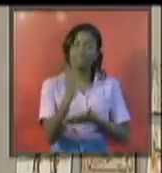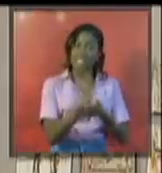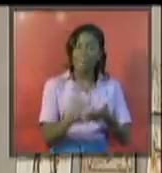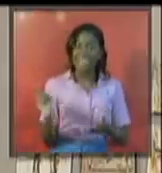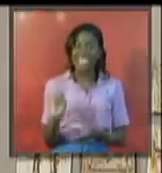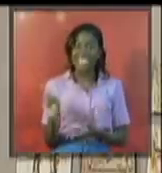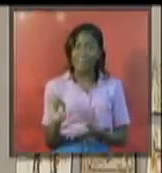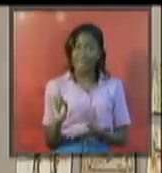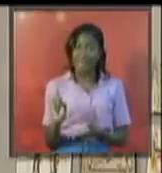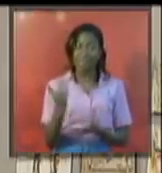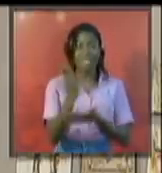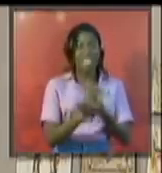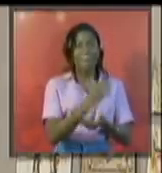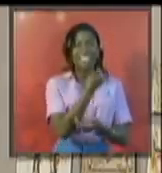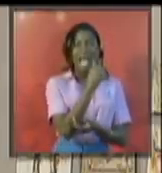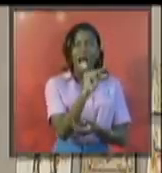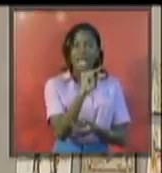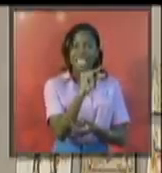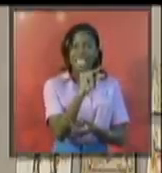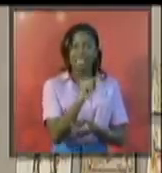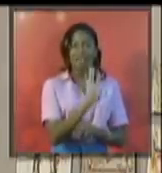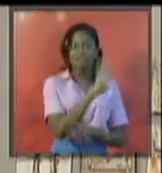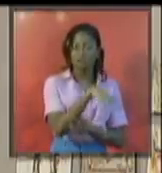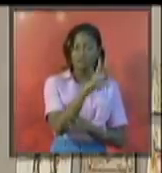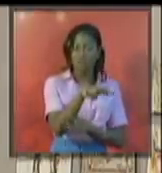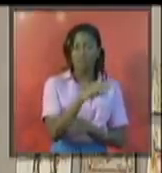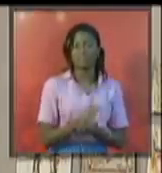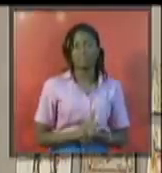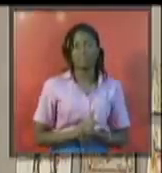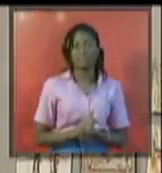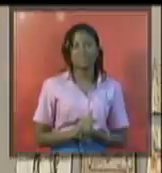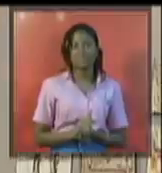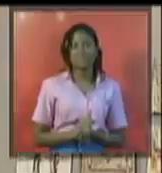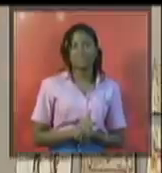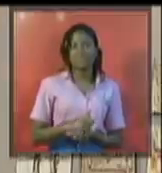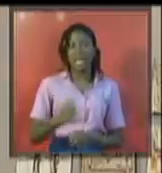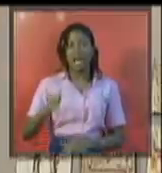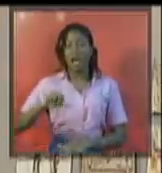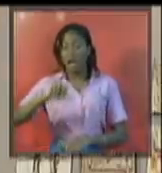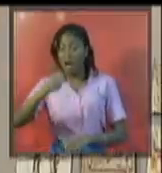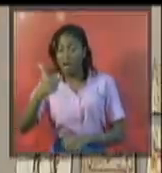53, UE St. Augustine at Freedom Hall, 44, UE St. Augustine, Canada Hall,